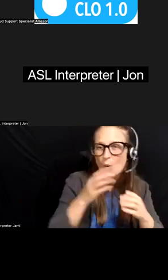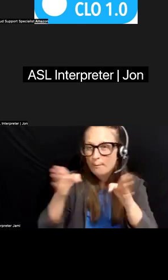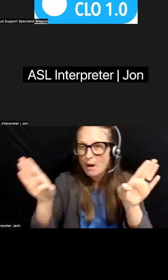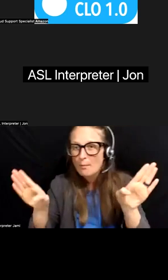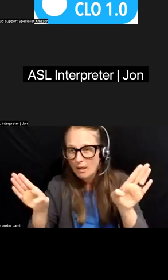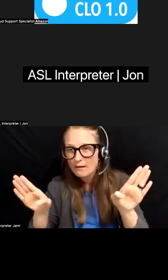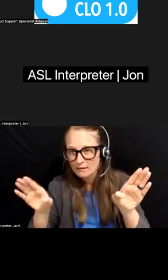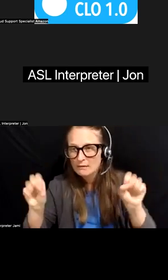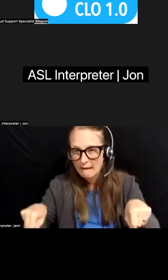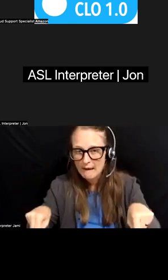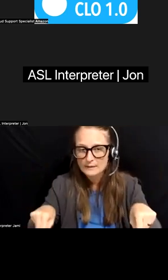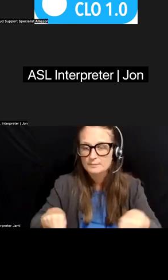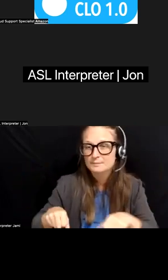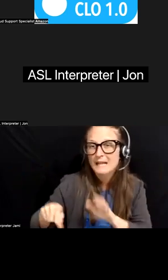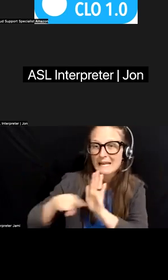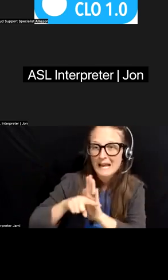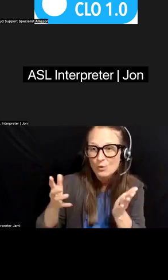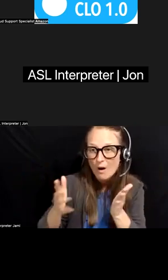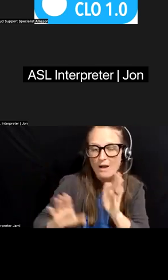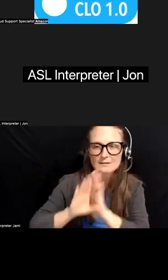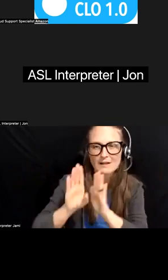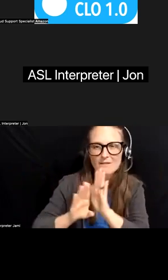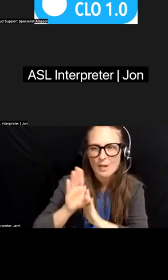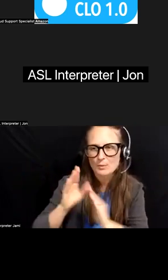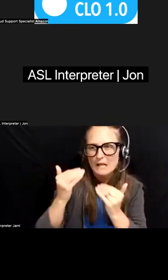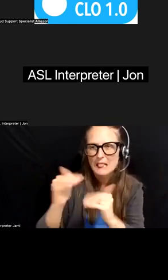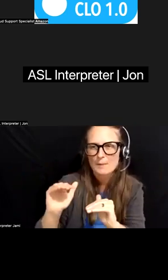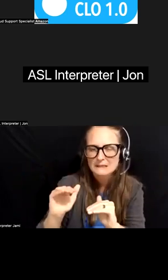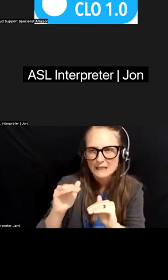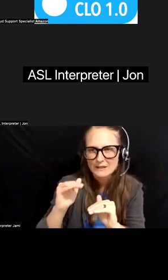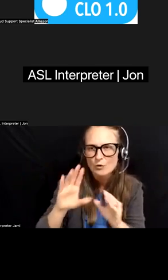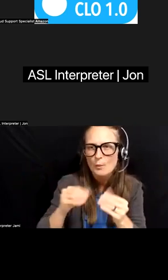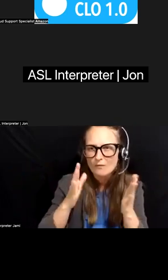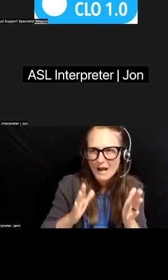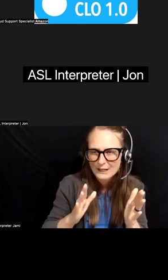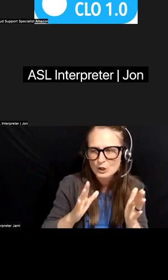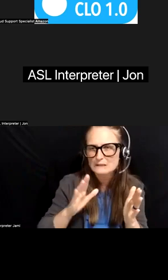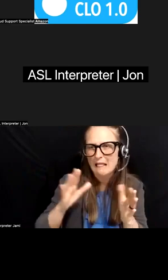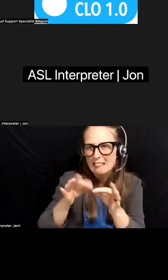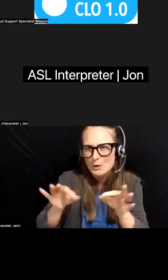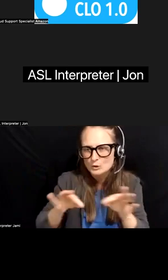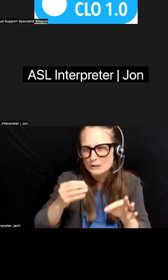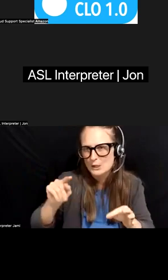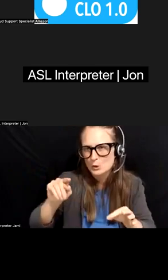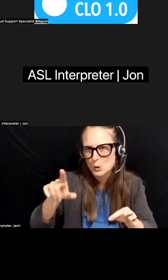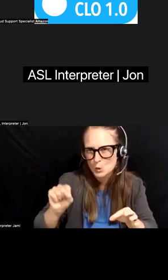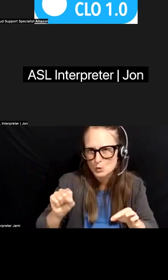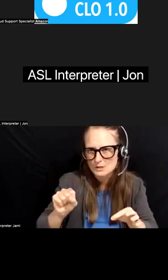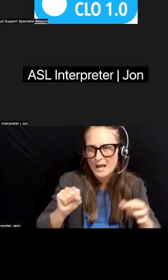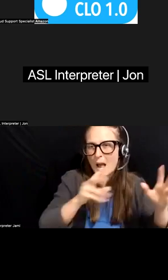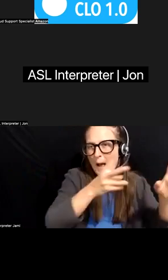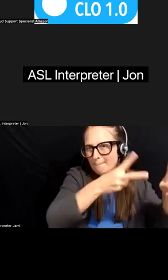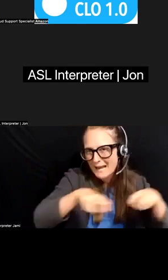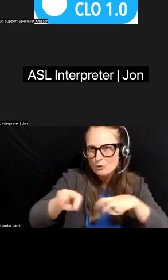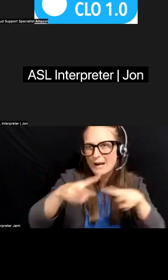possible. Cons: developers are limited to providers, languages, and tools. There's Migration your issues, such